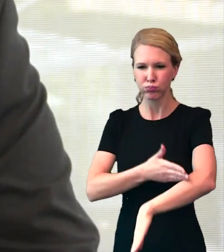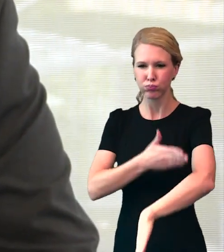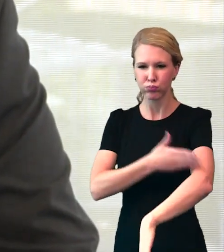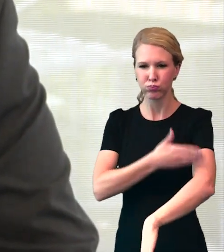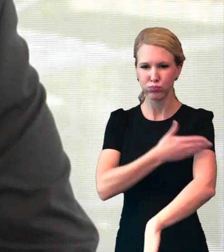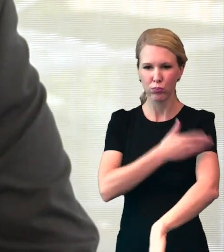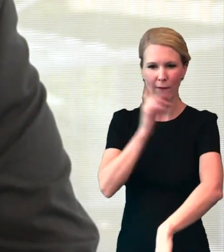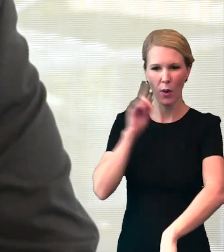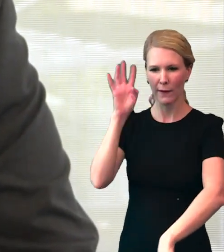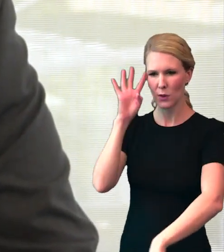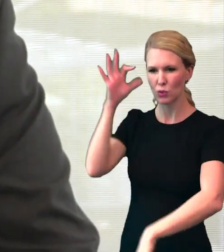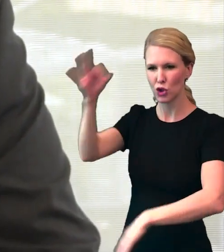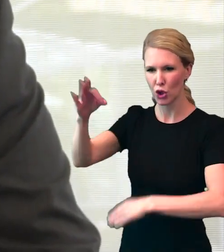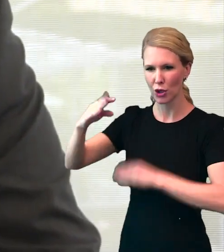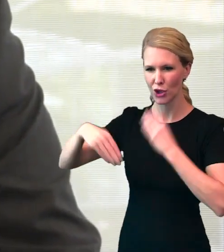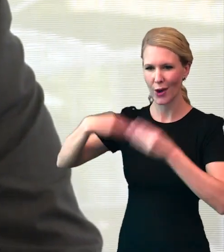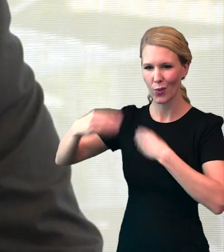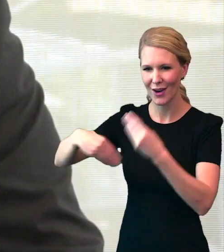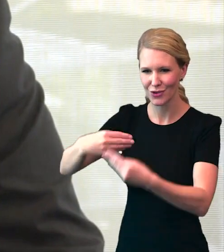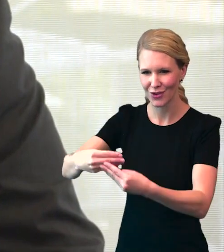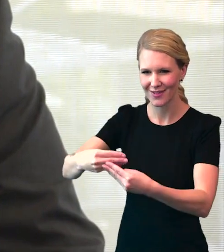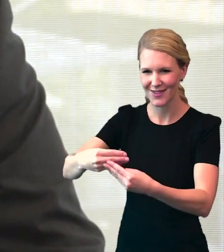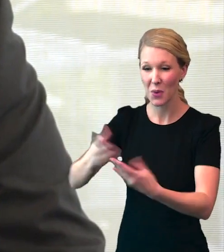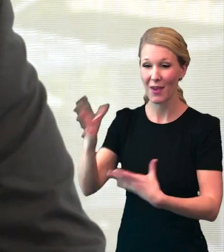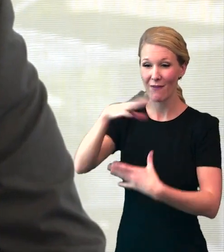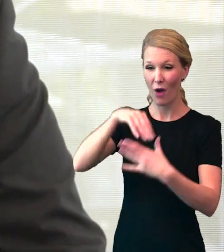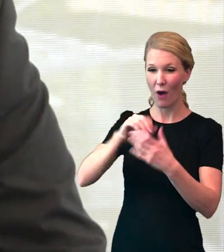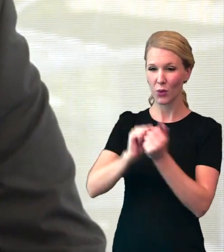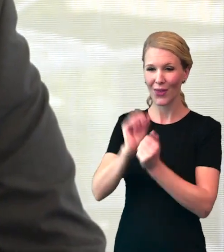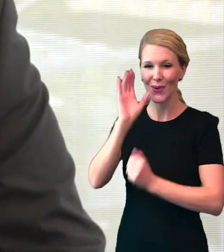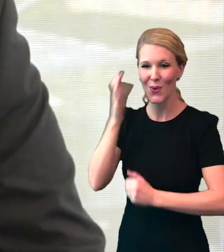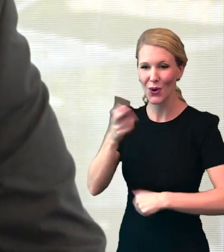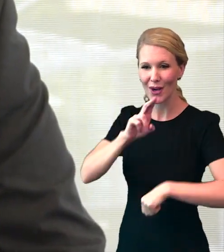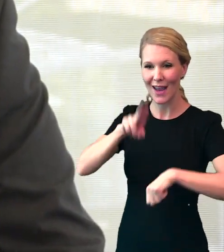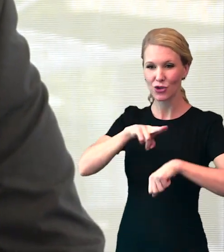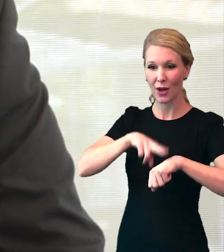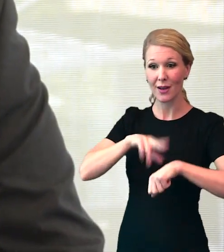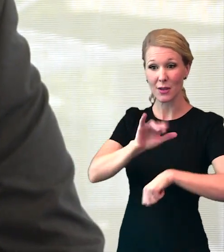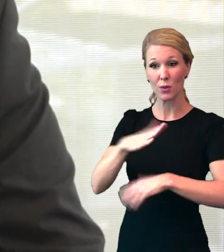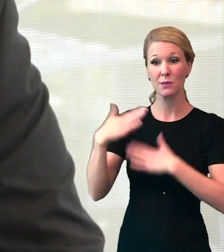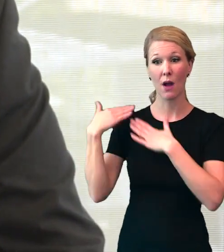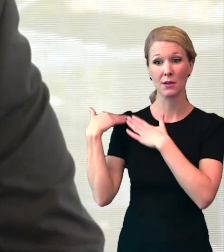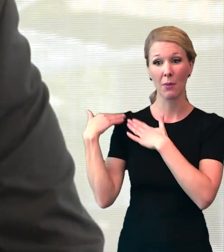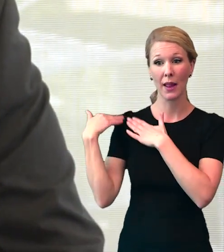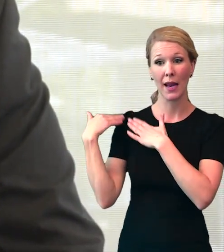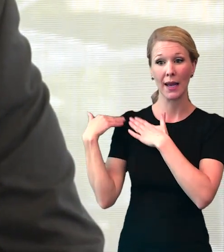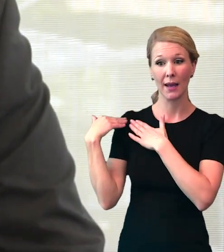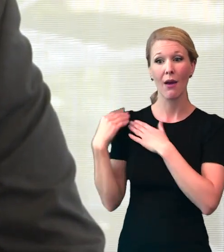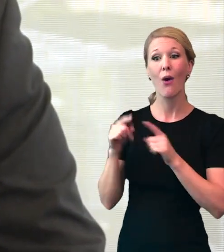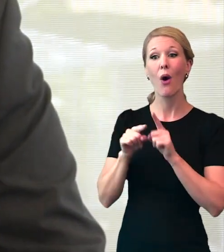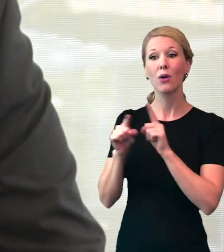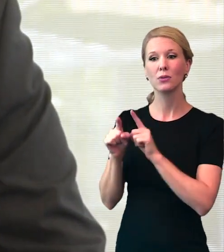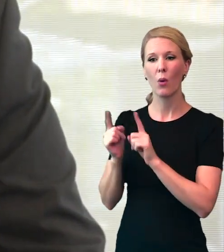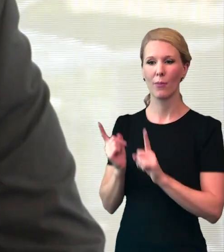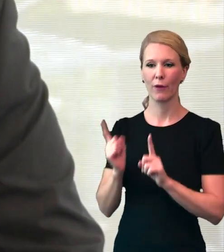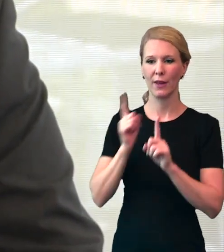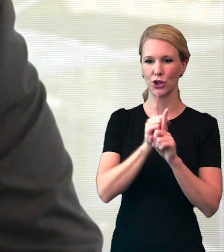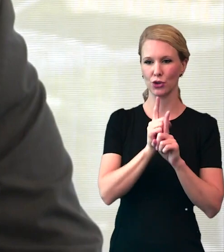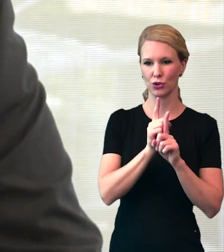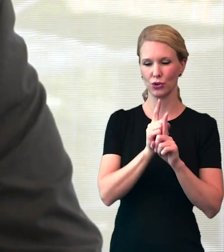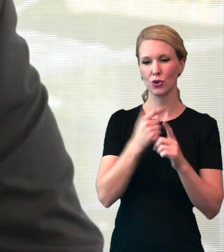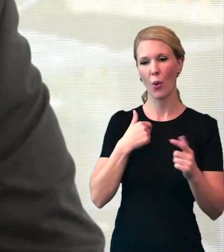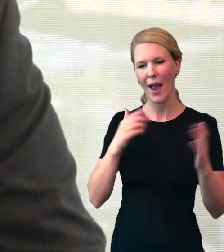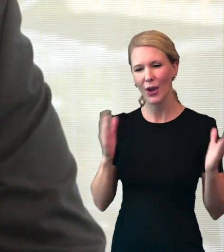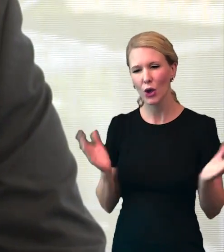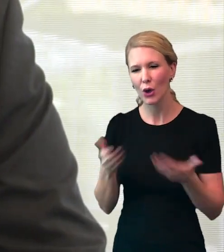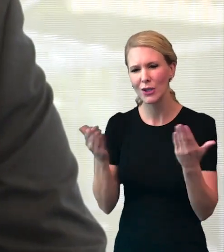generations. Being part of the Cougar Nation is as much a responsibility as it is a privilege. I encourage you to